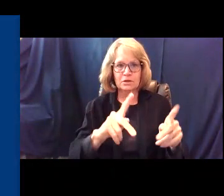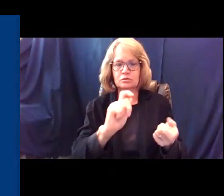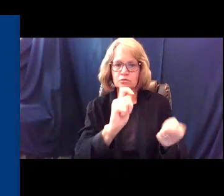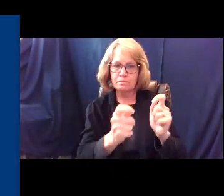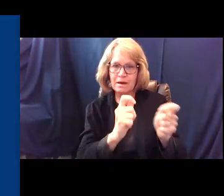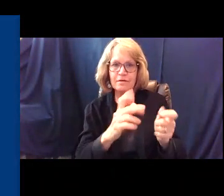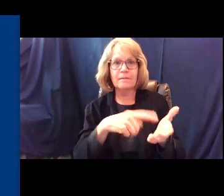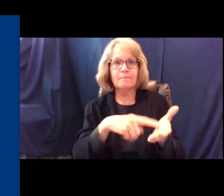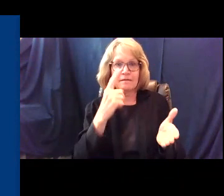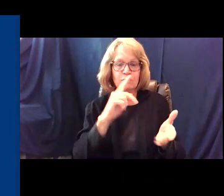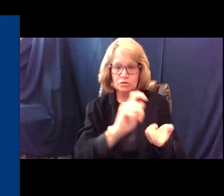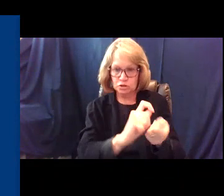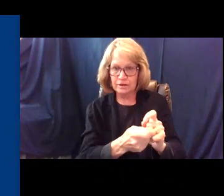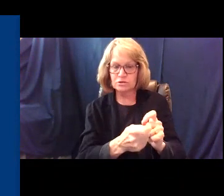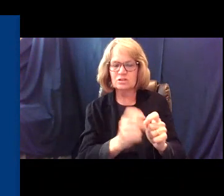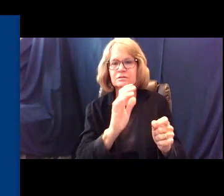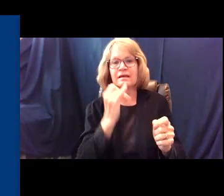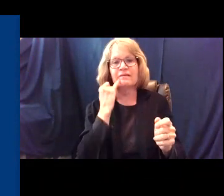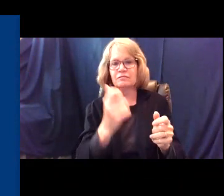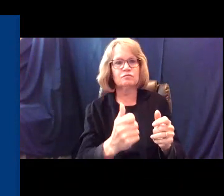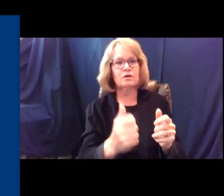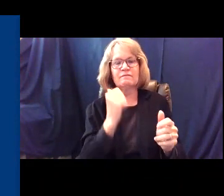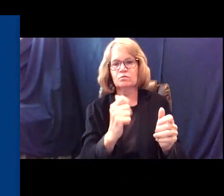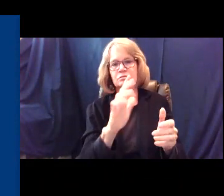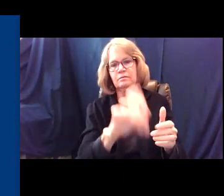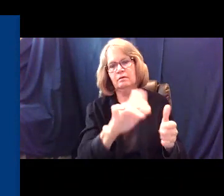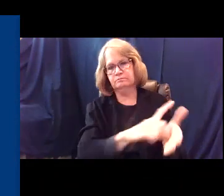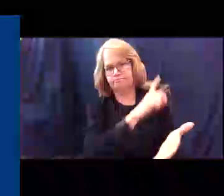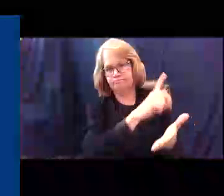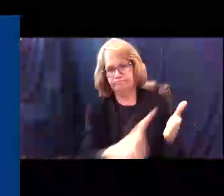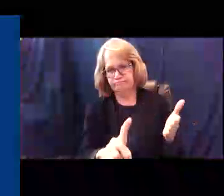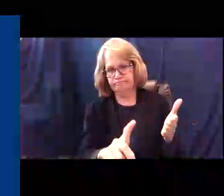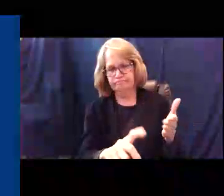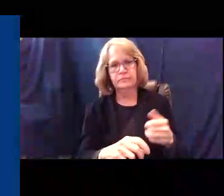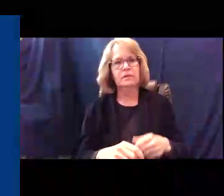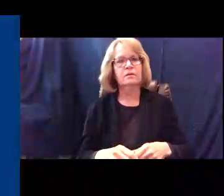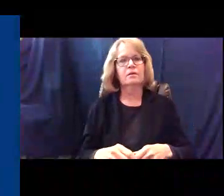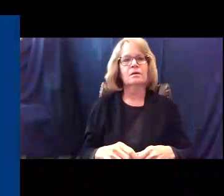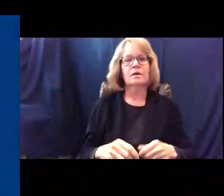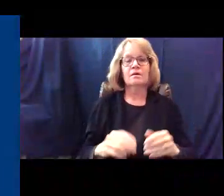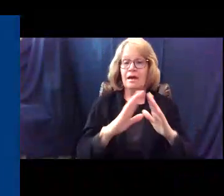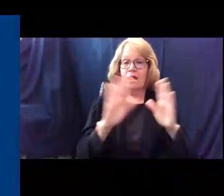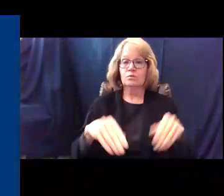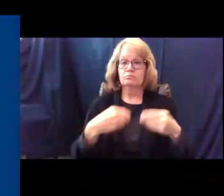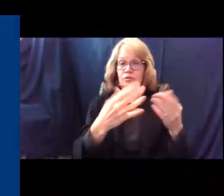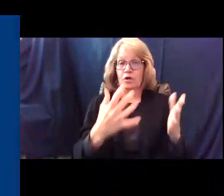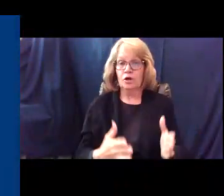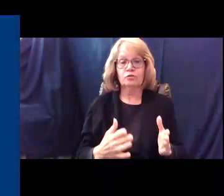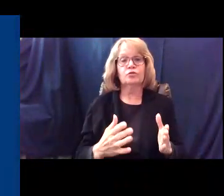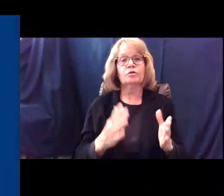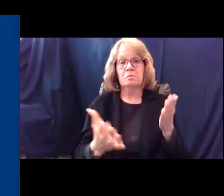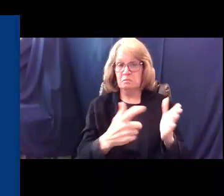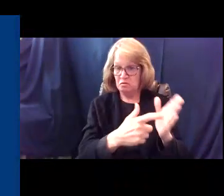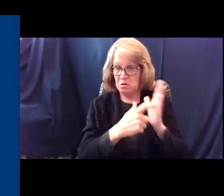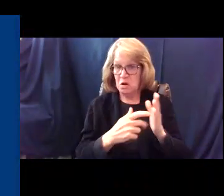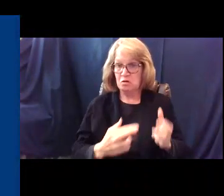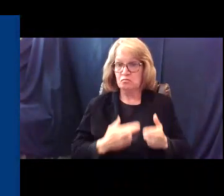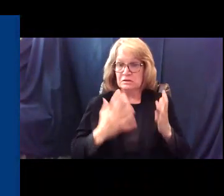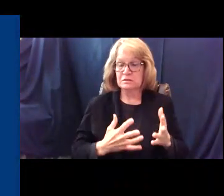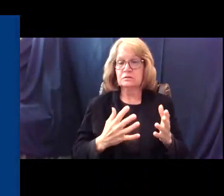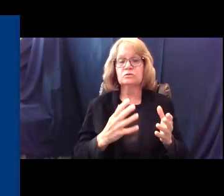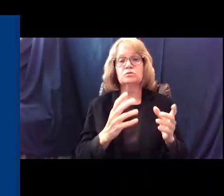those changes that enable them to use a facility. So a housing provider may require the residents to restore the